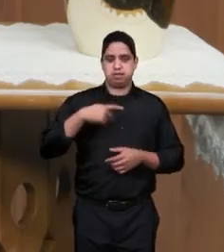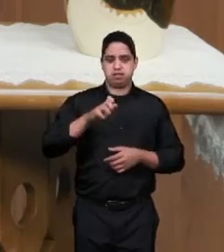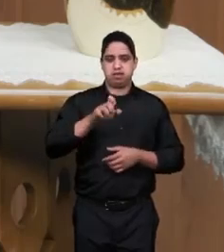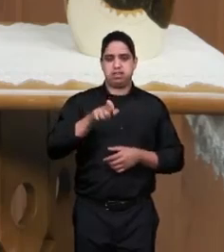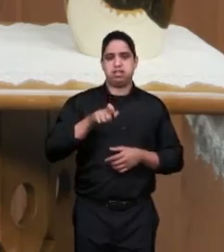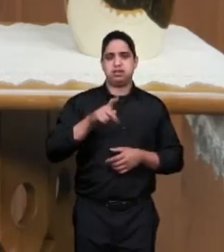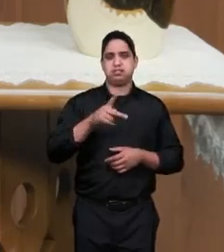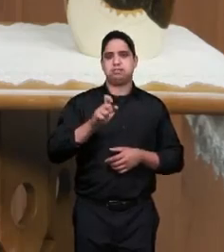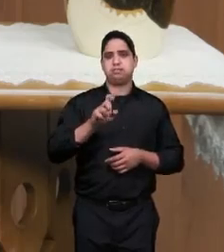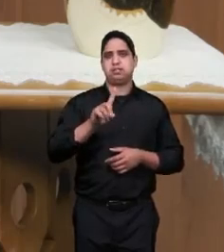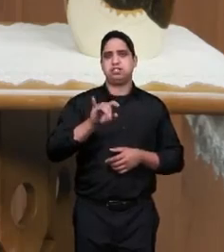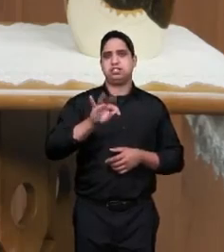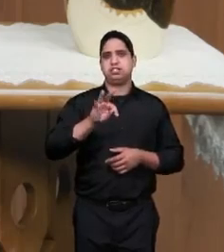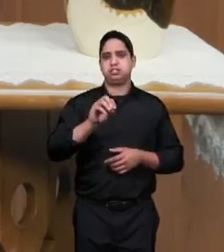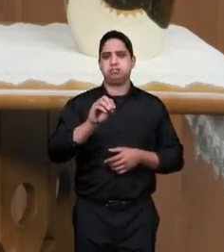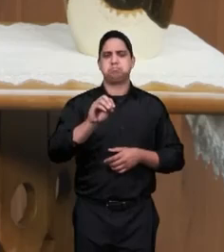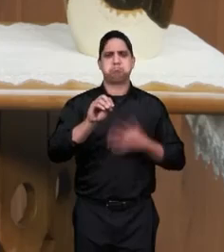Oliveira.